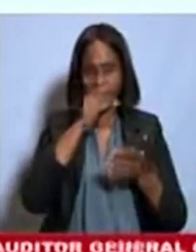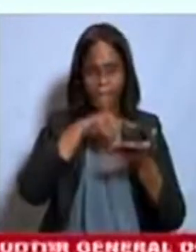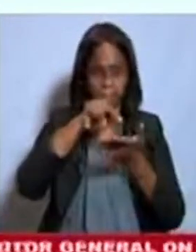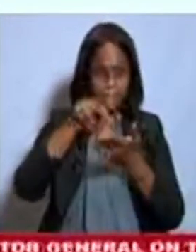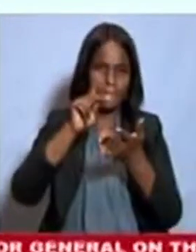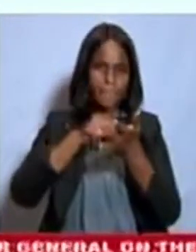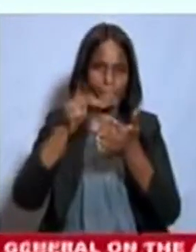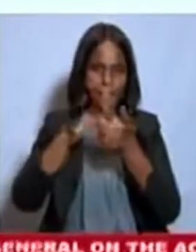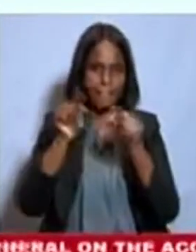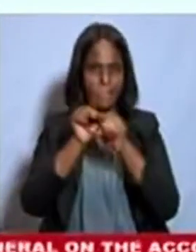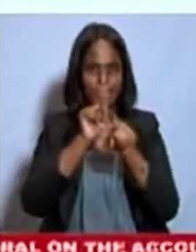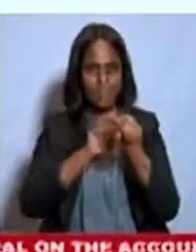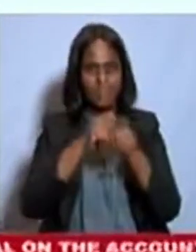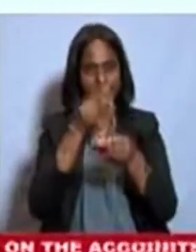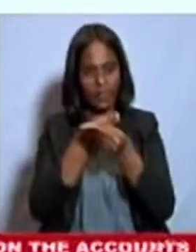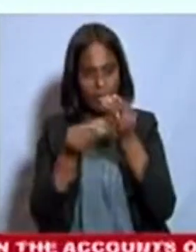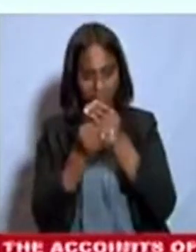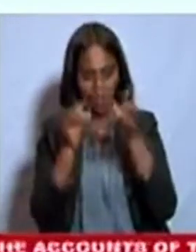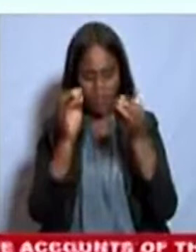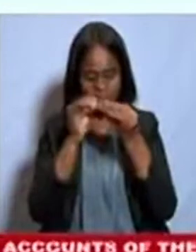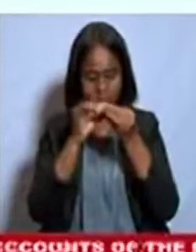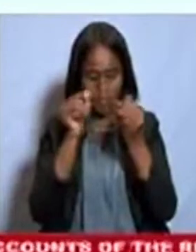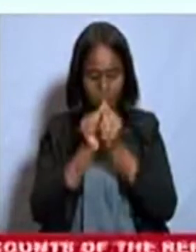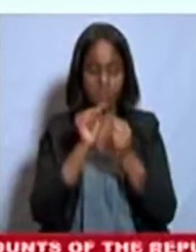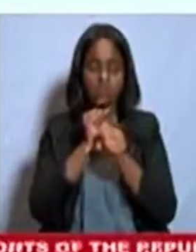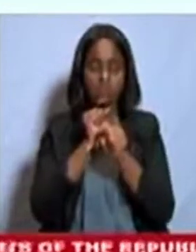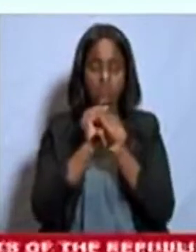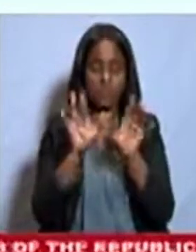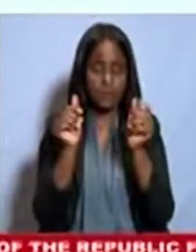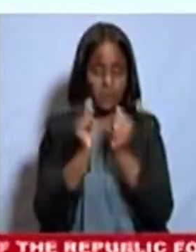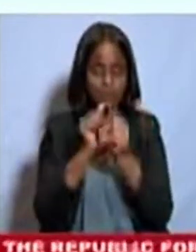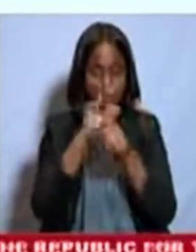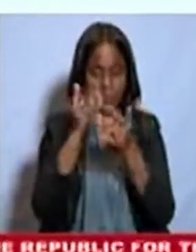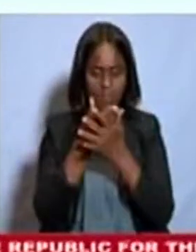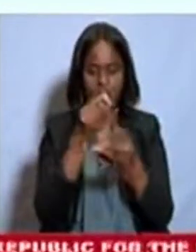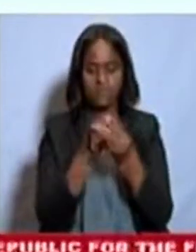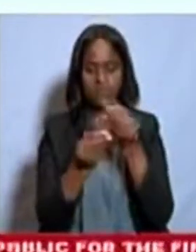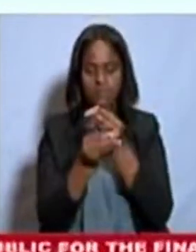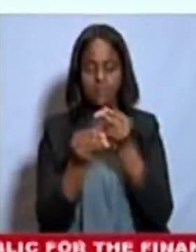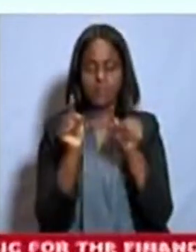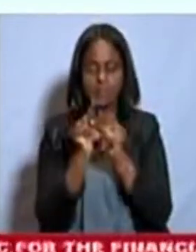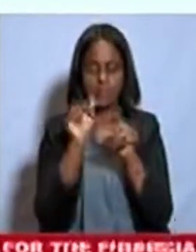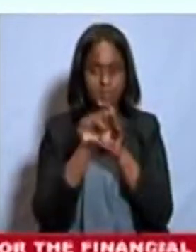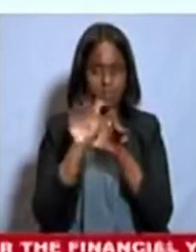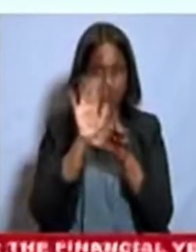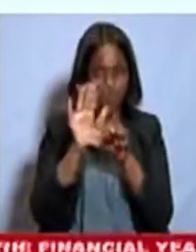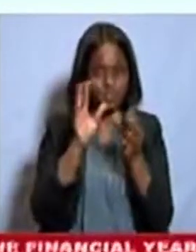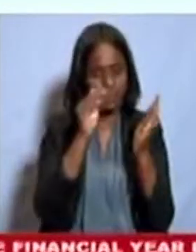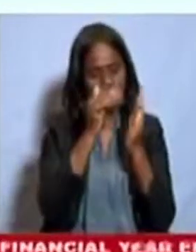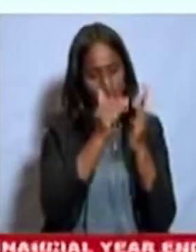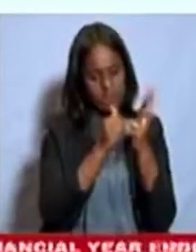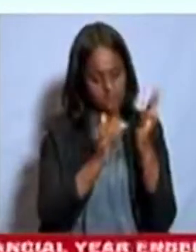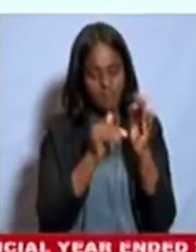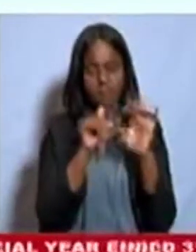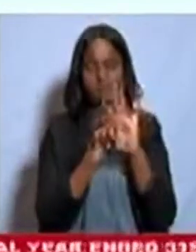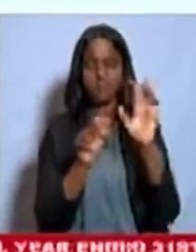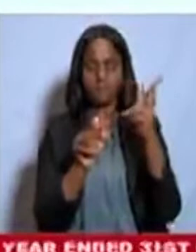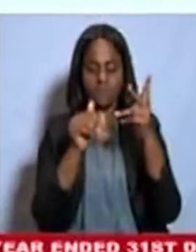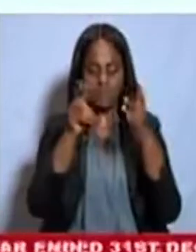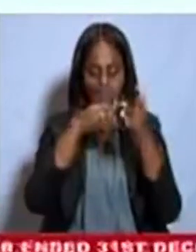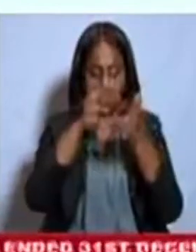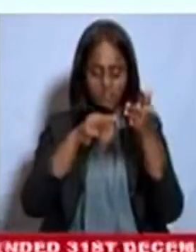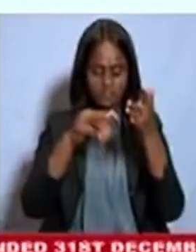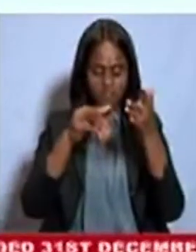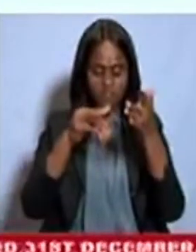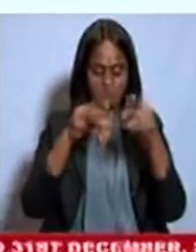scheme contribution consisting of employers' and employees' contributions at the rate set out in the third schedule.